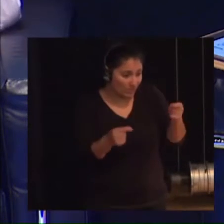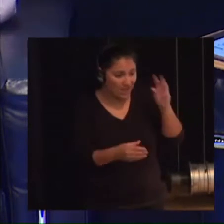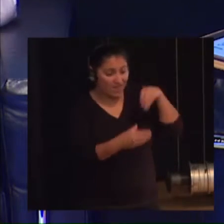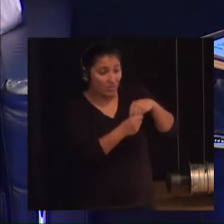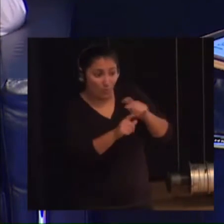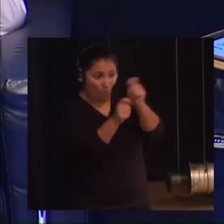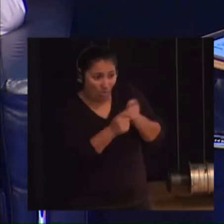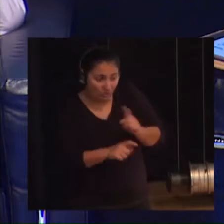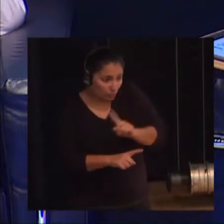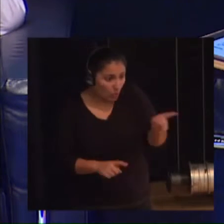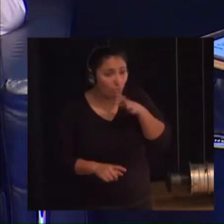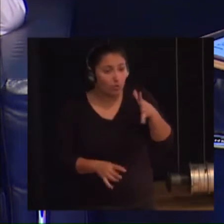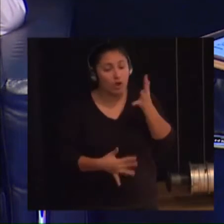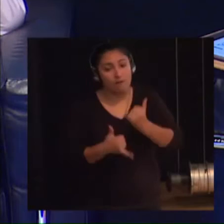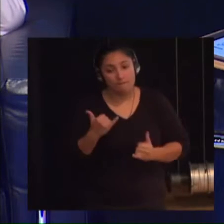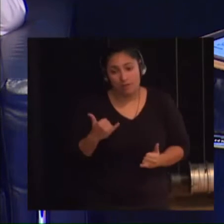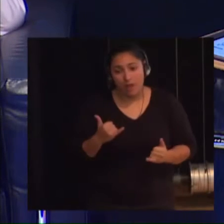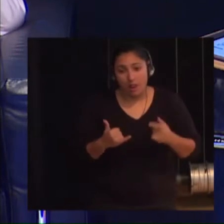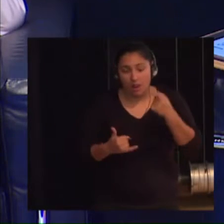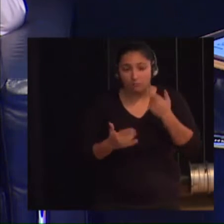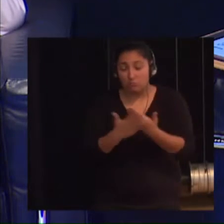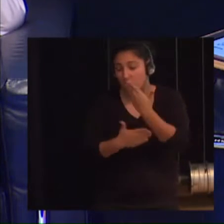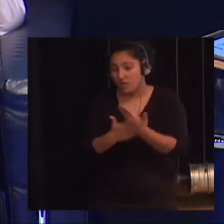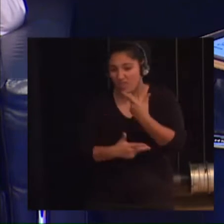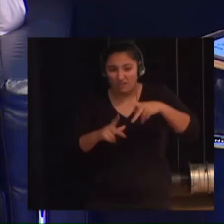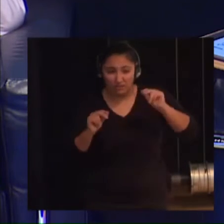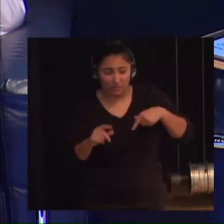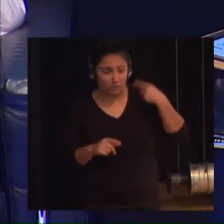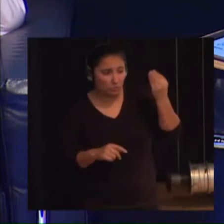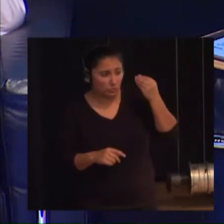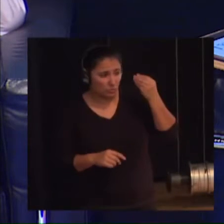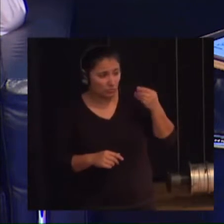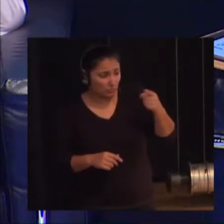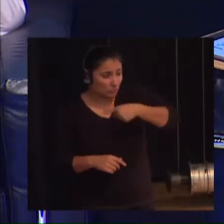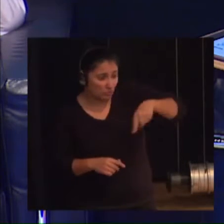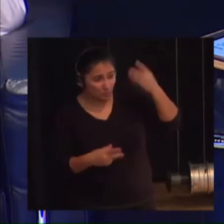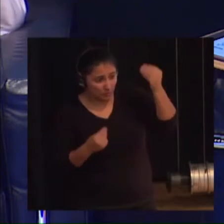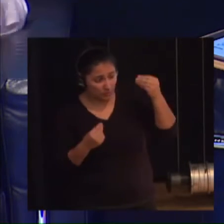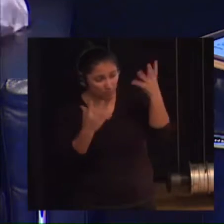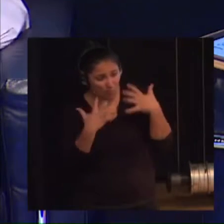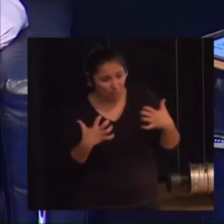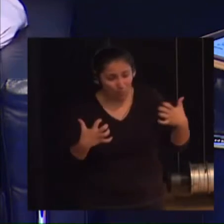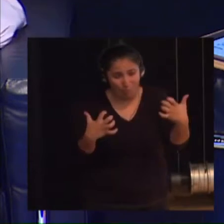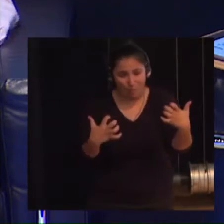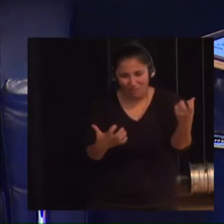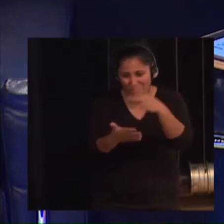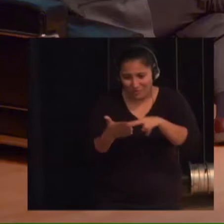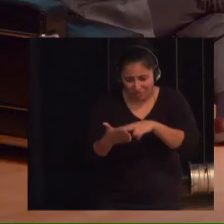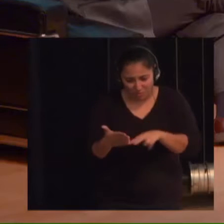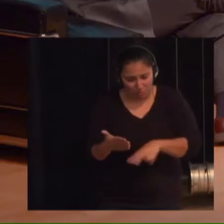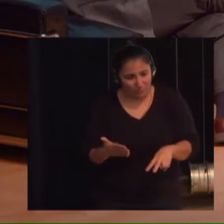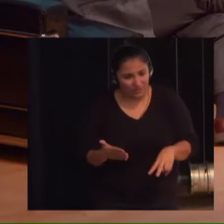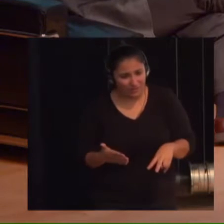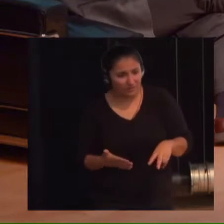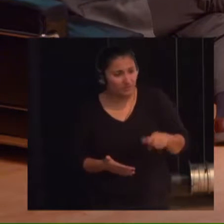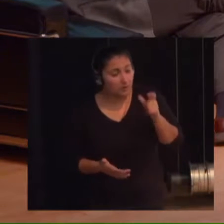day, when we think about audiences, we think about the people who consume any storytelling. Really, people consume stories. They don't really care if they